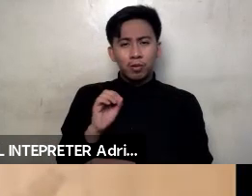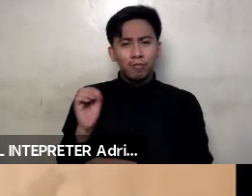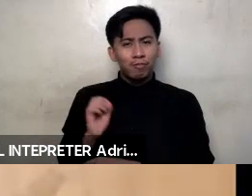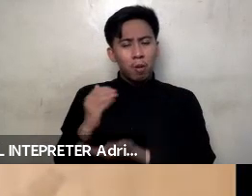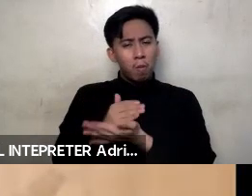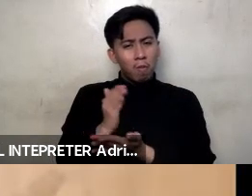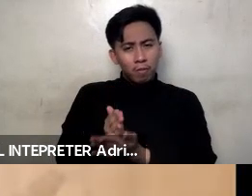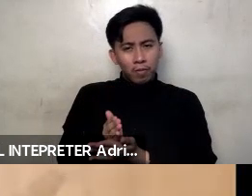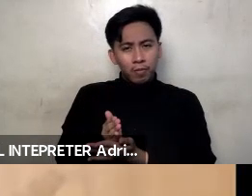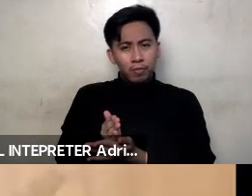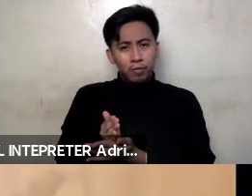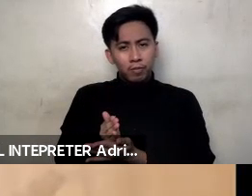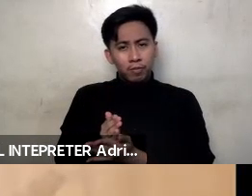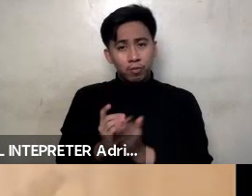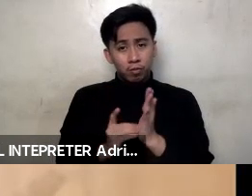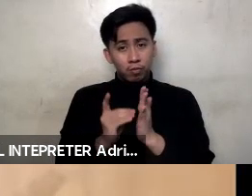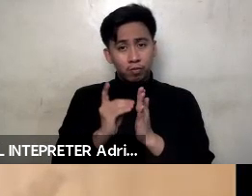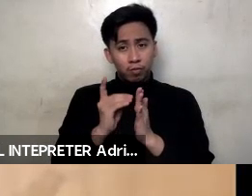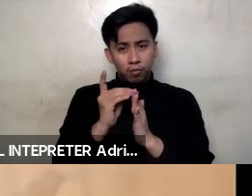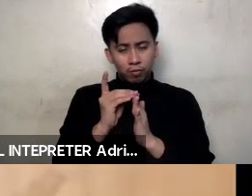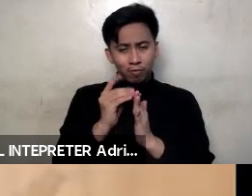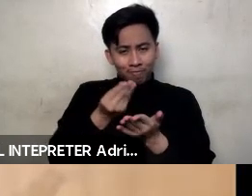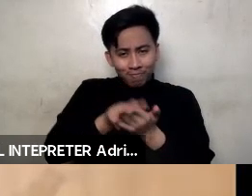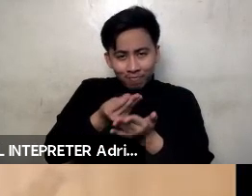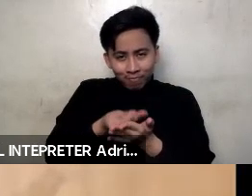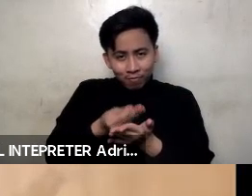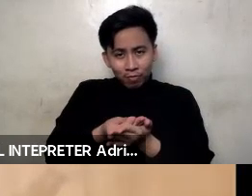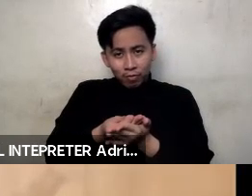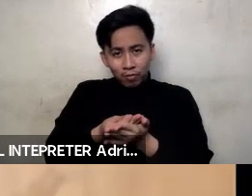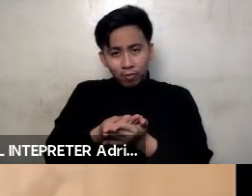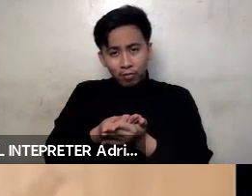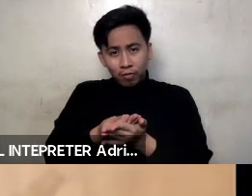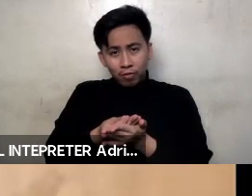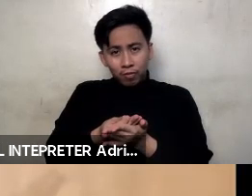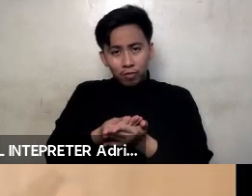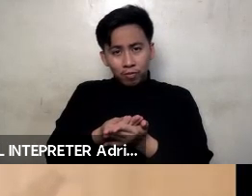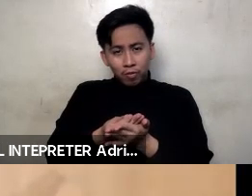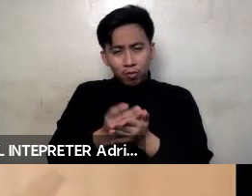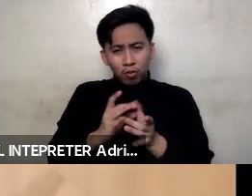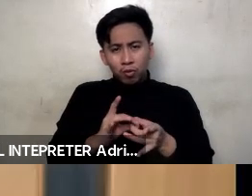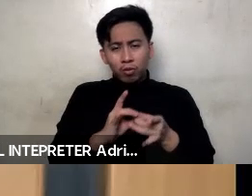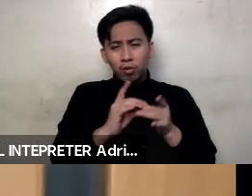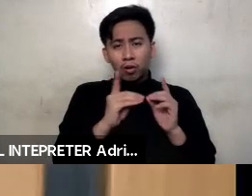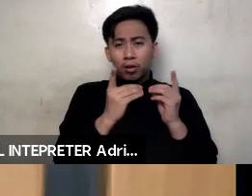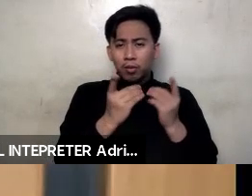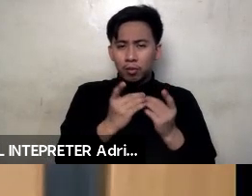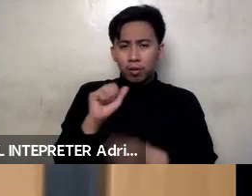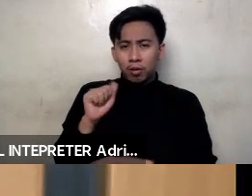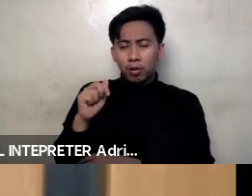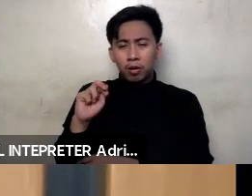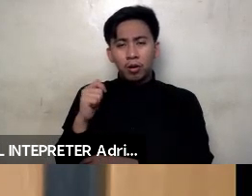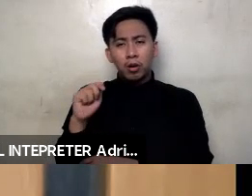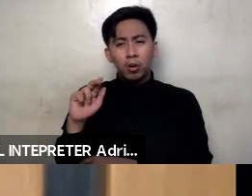budget from the Development Fund as our counterpart in the Department of Agriculture. The City